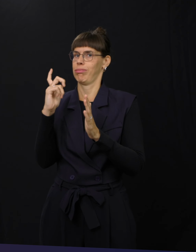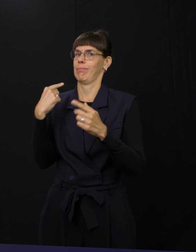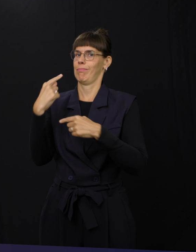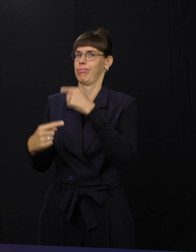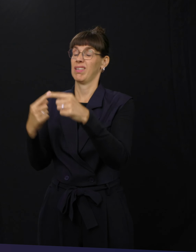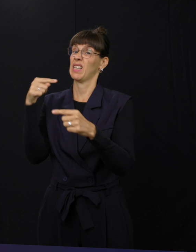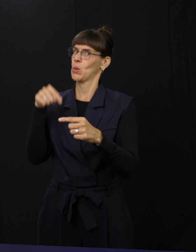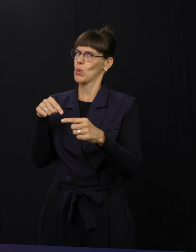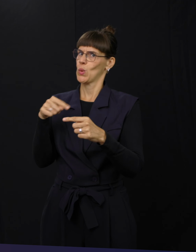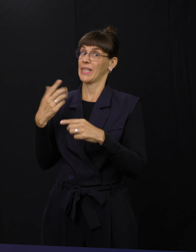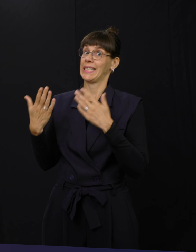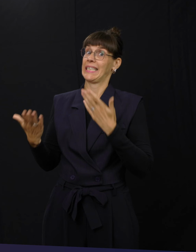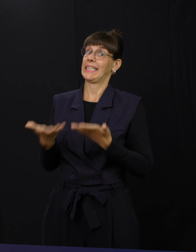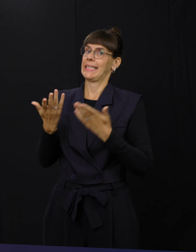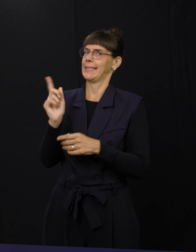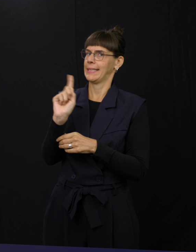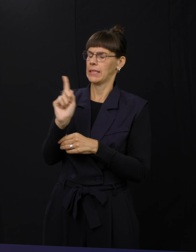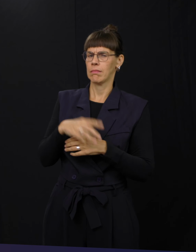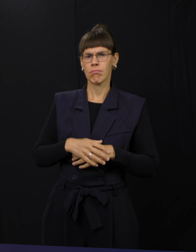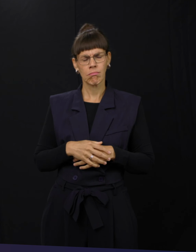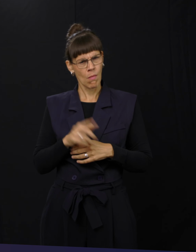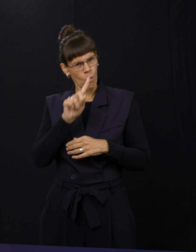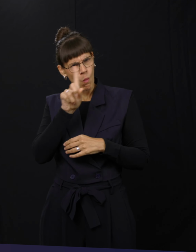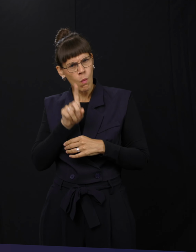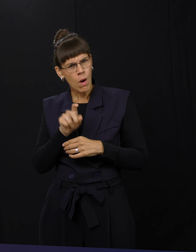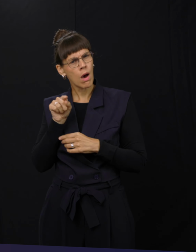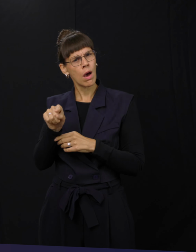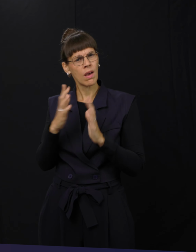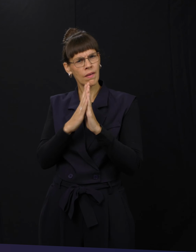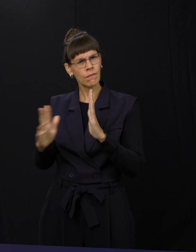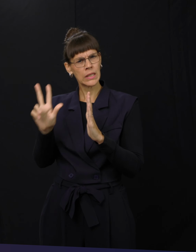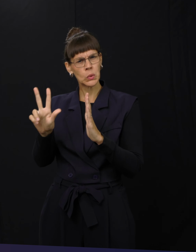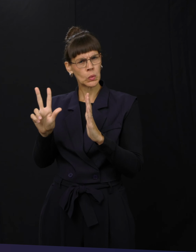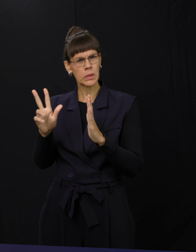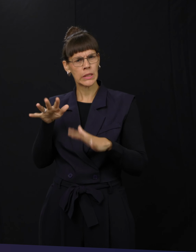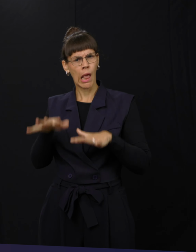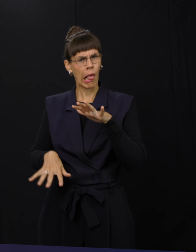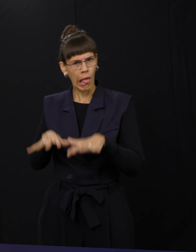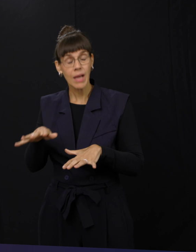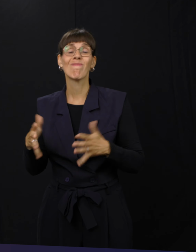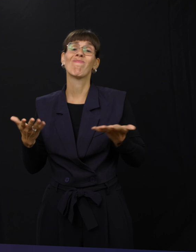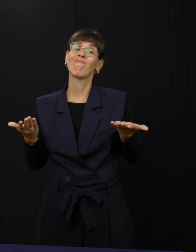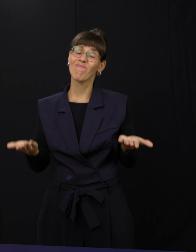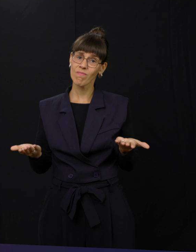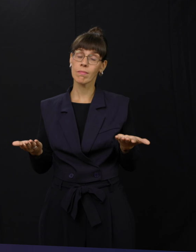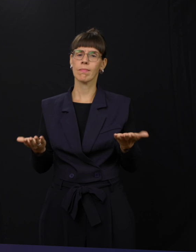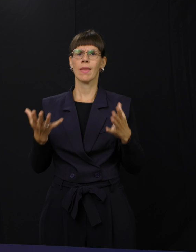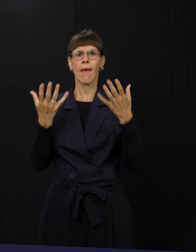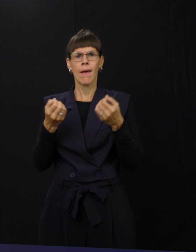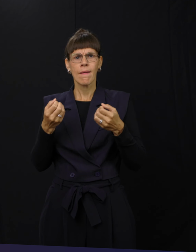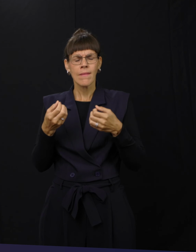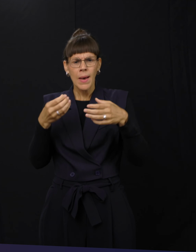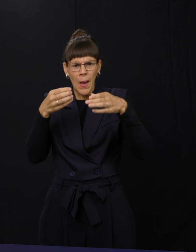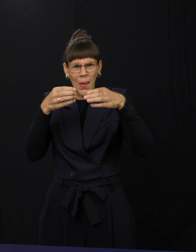a challenge. Right. Why is phase 3 a challenge in Usher syndrome? Well, we are dealing with very small